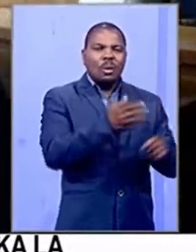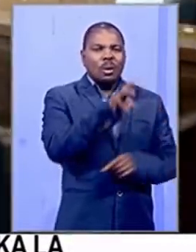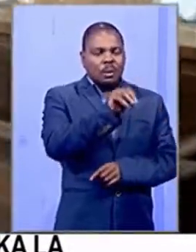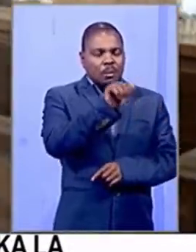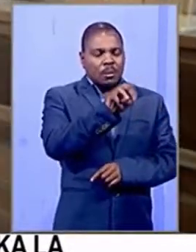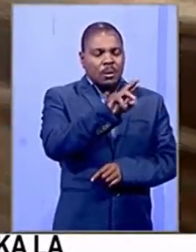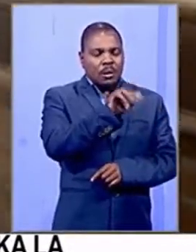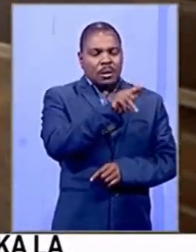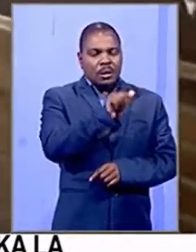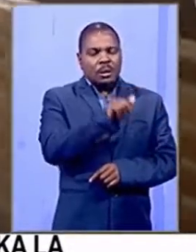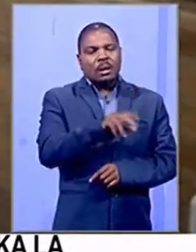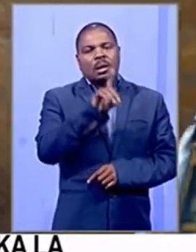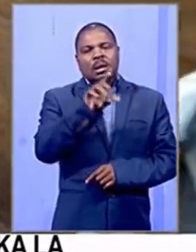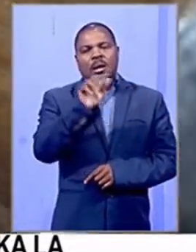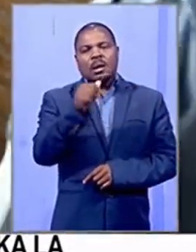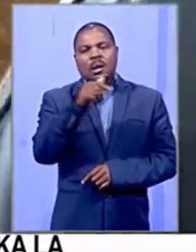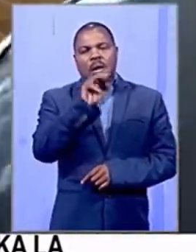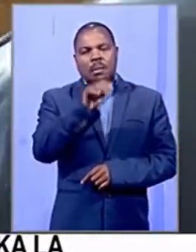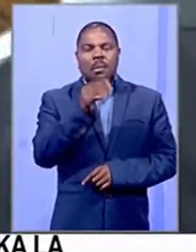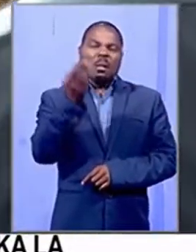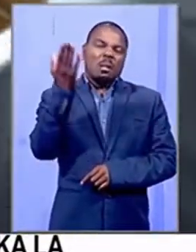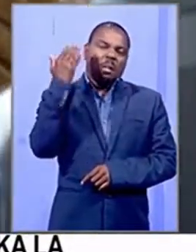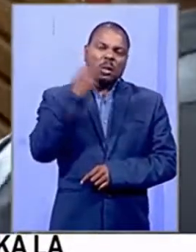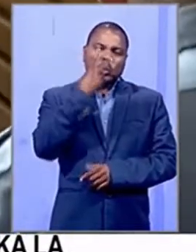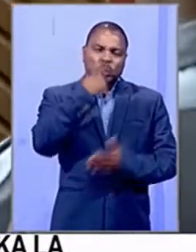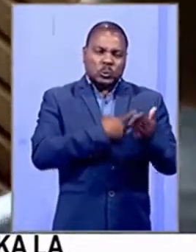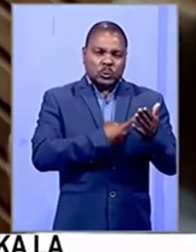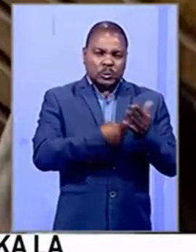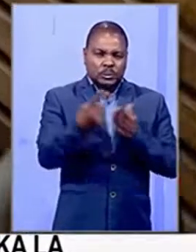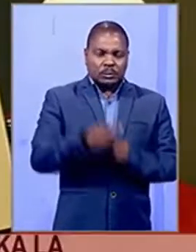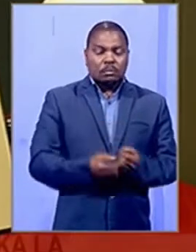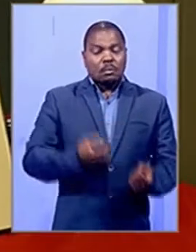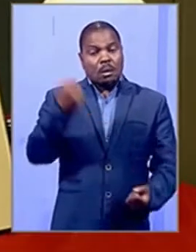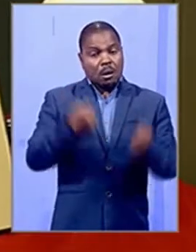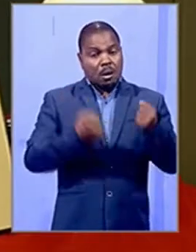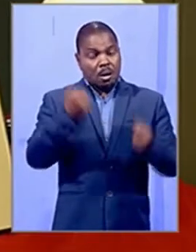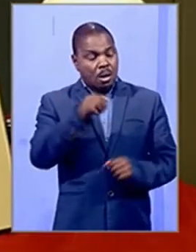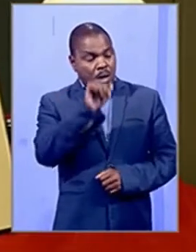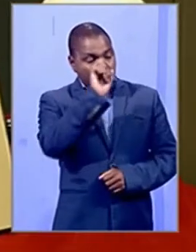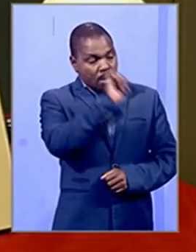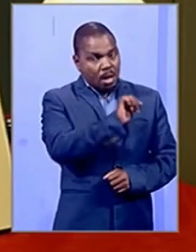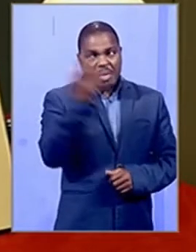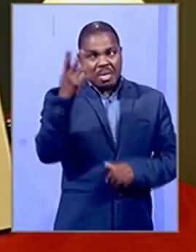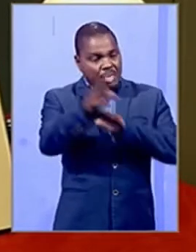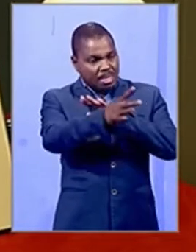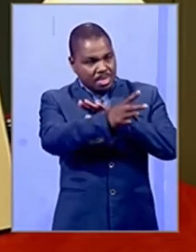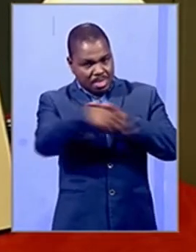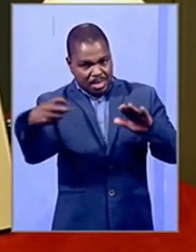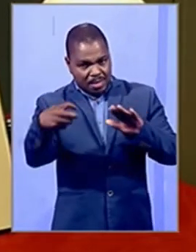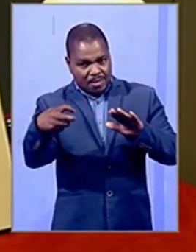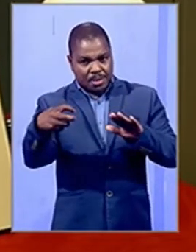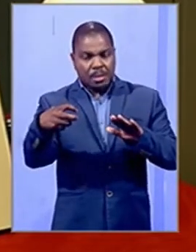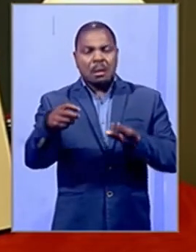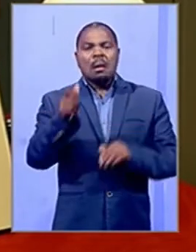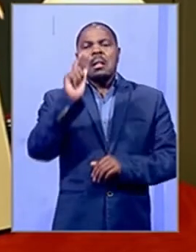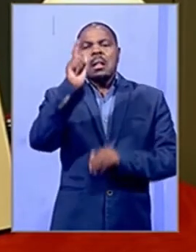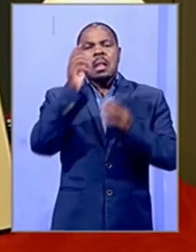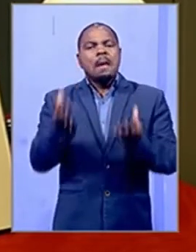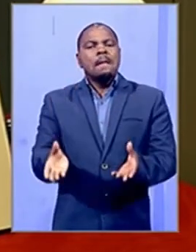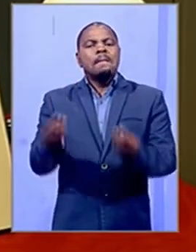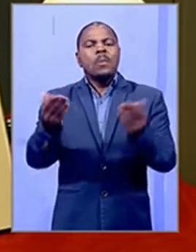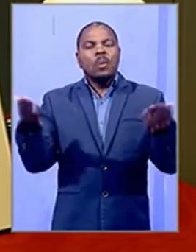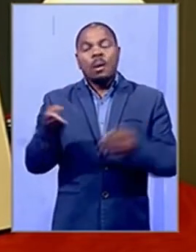Dagama kwa Muizenberg dibeke tse pedi tse di fetileng. Sejanaga sa gagwe se go begang se utswitswe ka nako ya go tlhasela ga gagwe